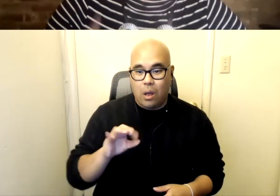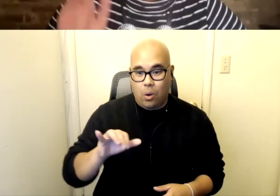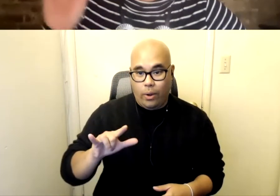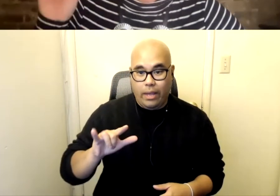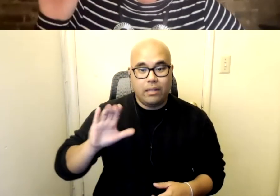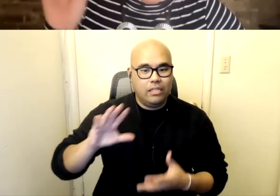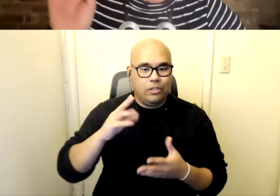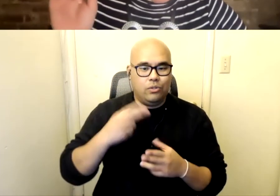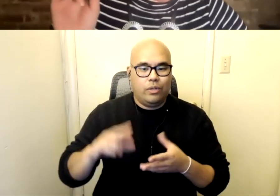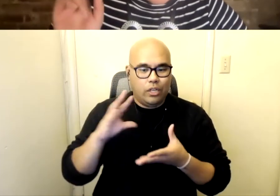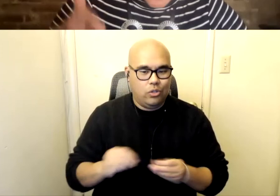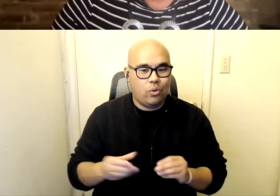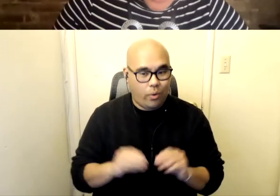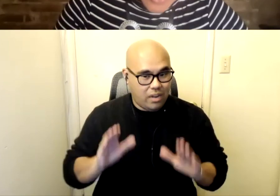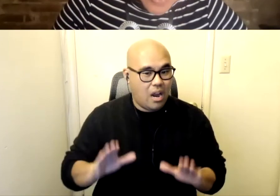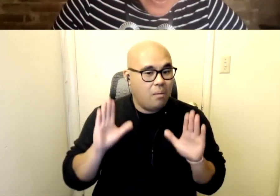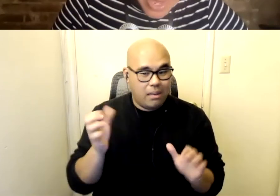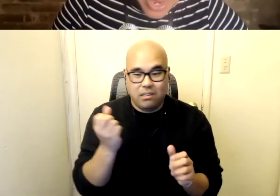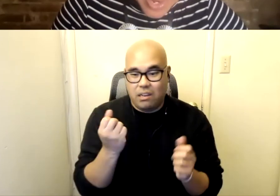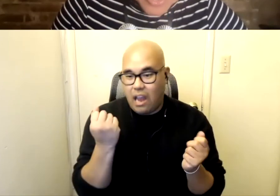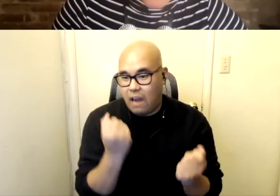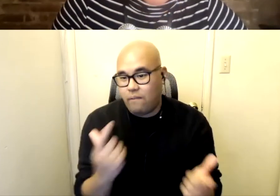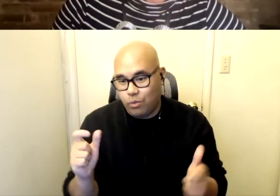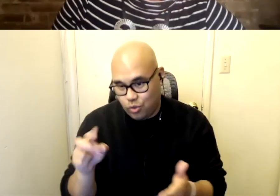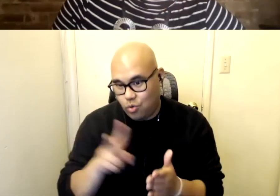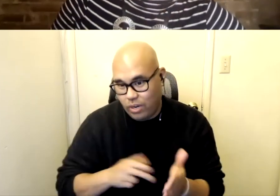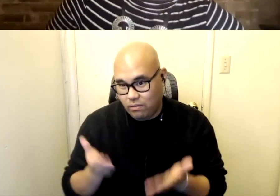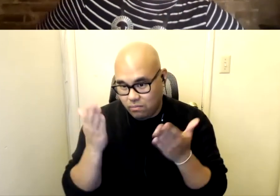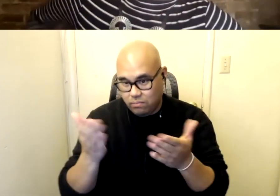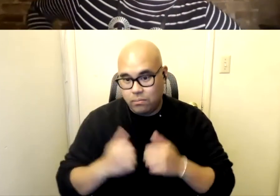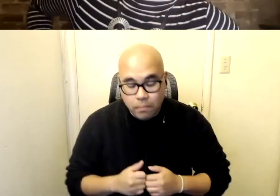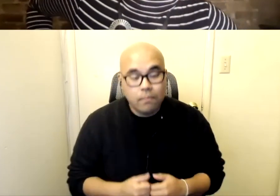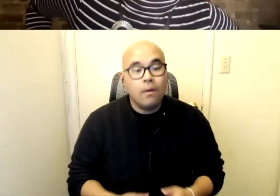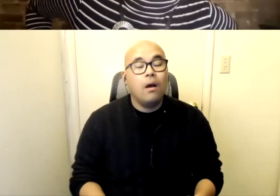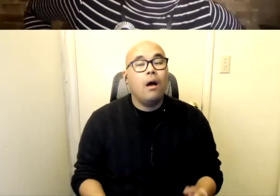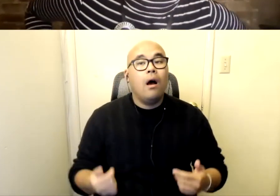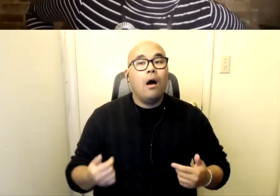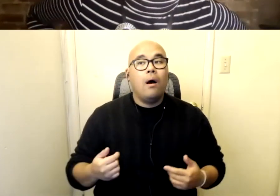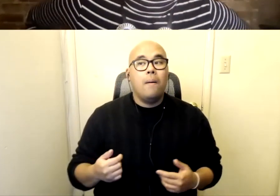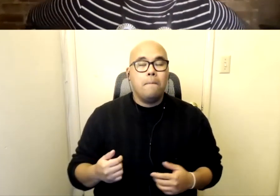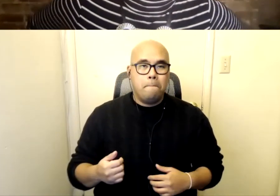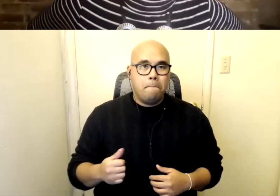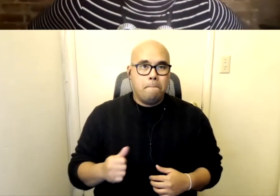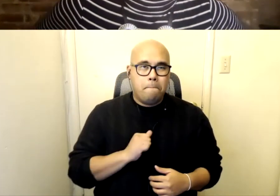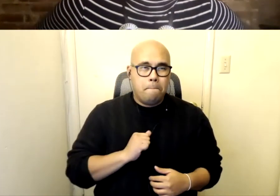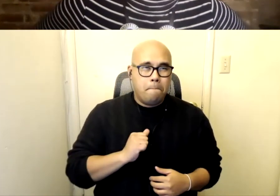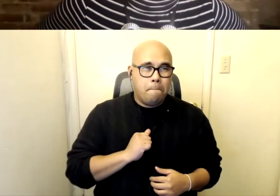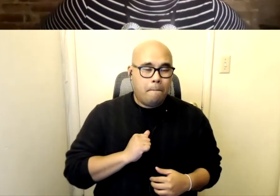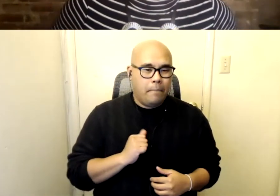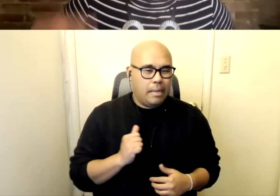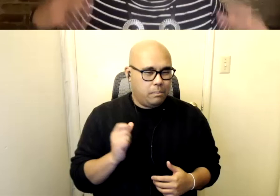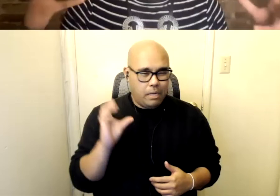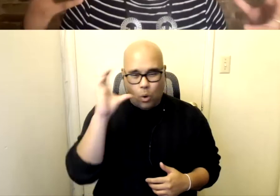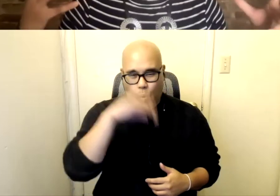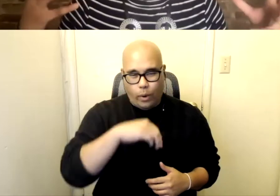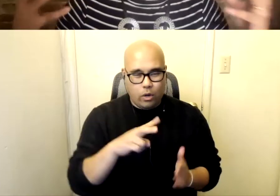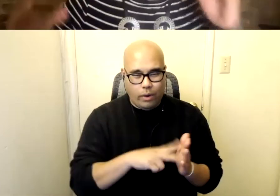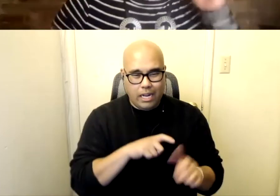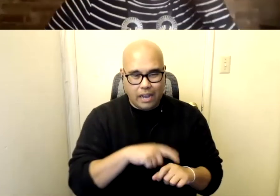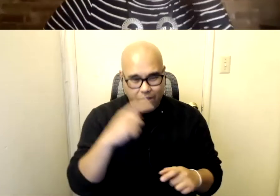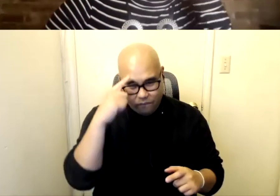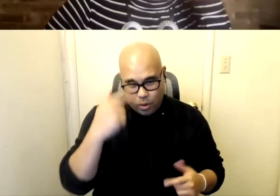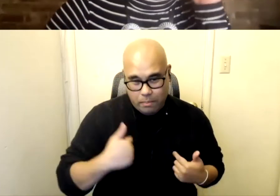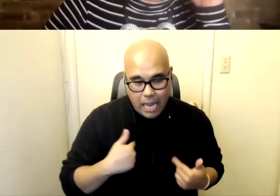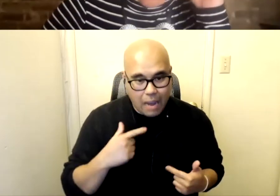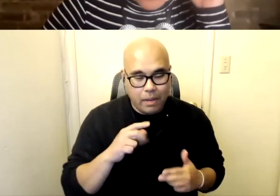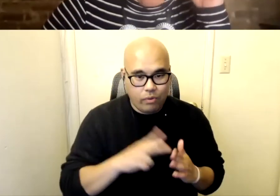and everyone should go read them. I think that I don't know. It's been like a weird reading time for me. I've been reading much more